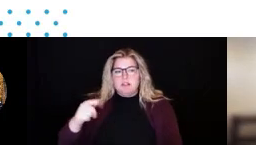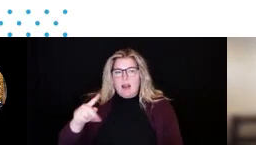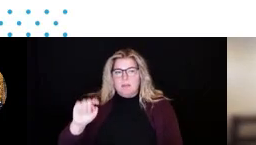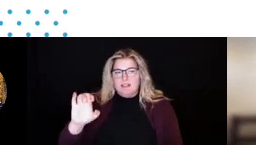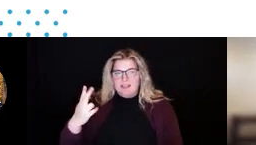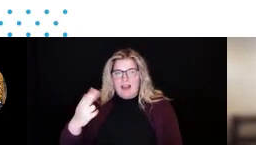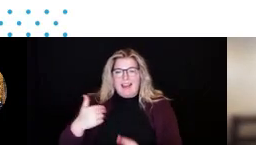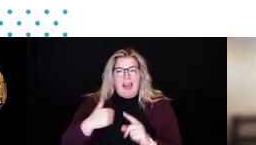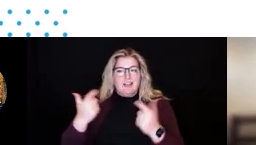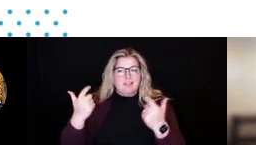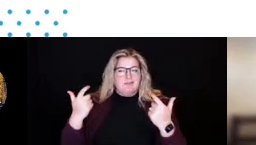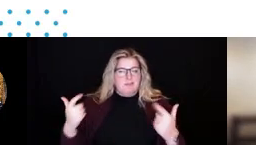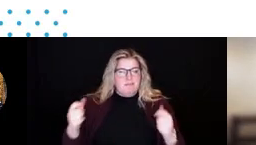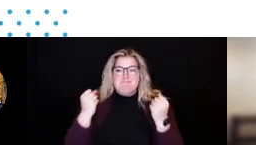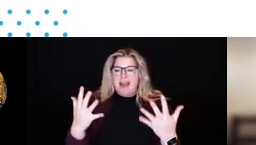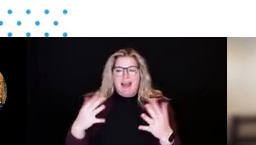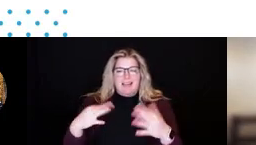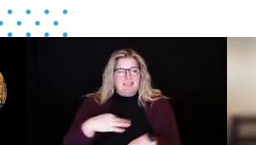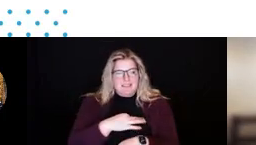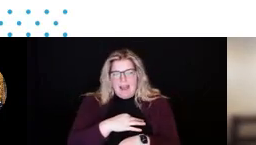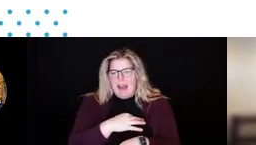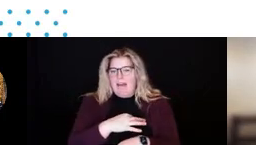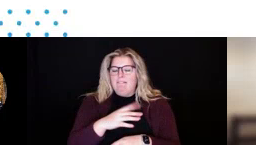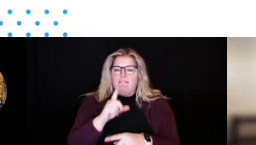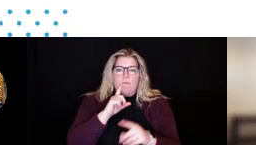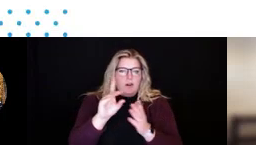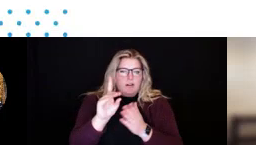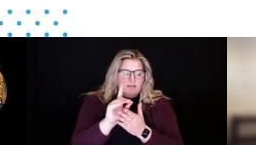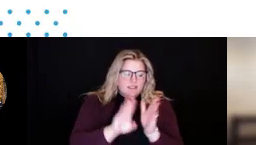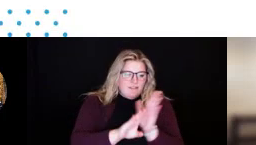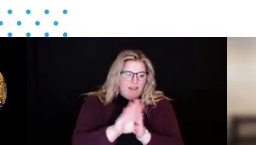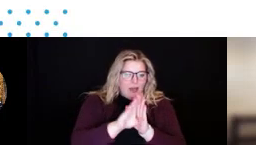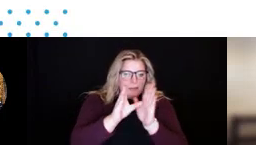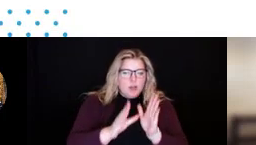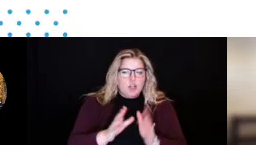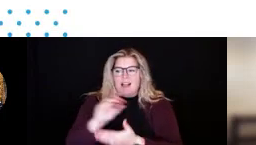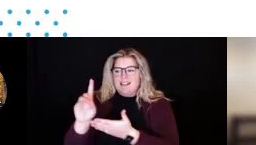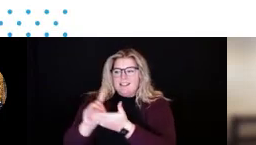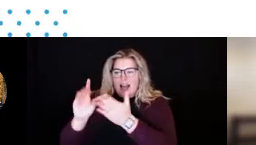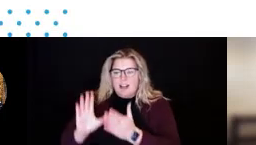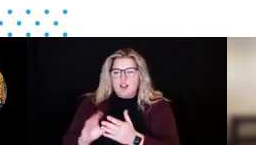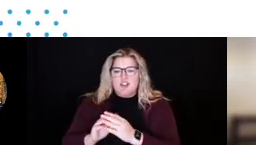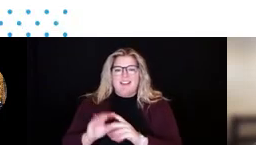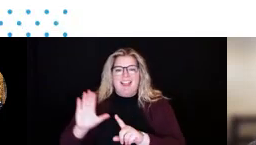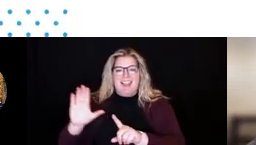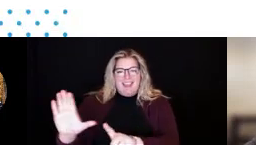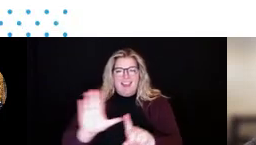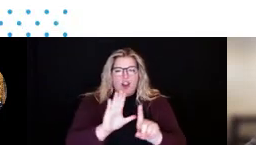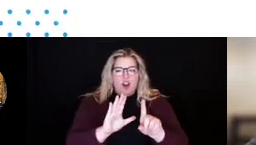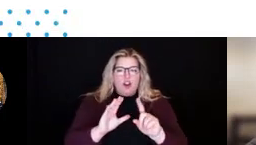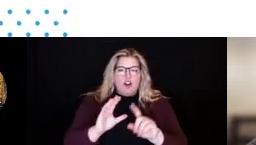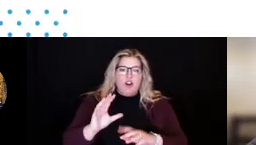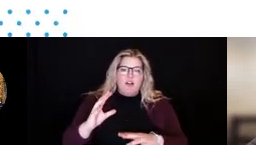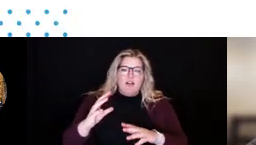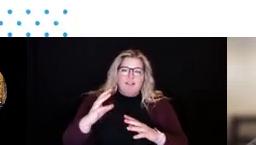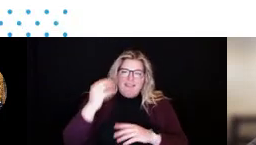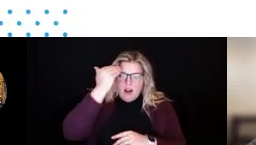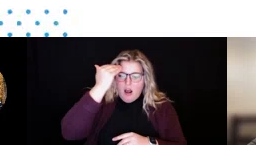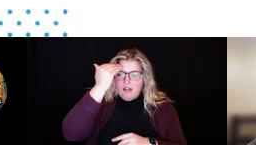large staff of designers and developers with a wide range of exposure and knowledge